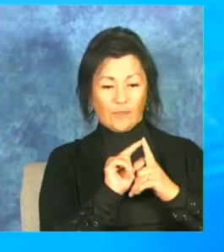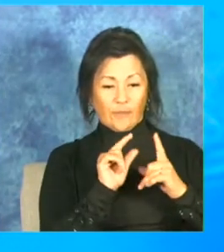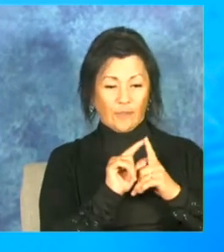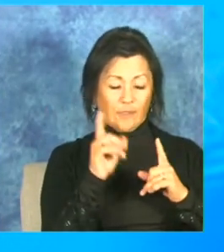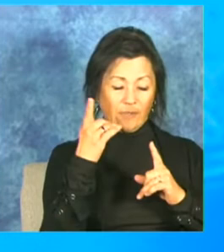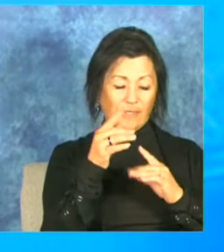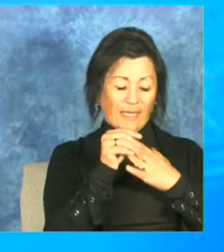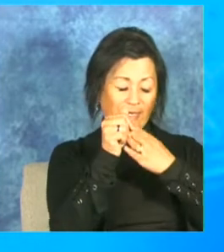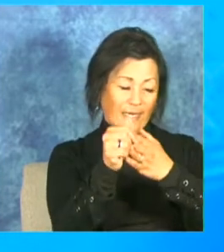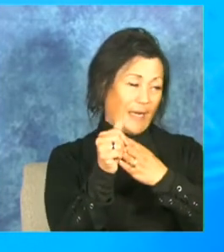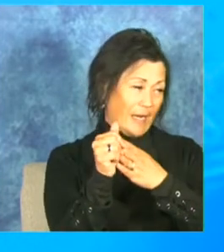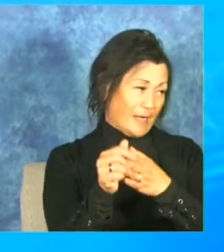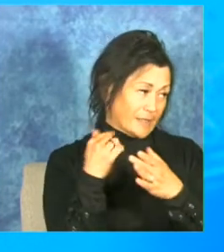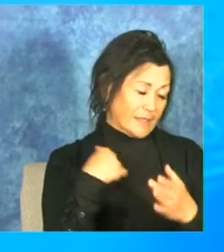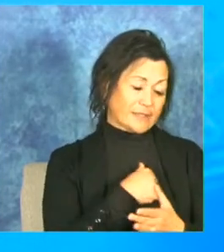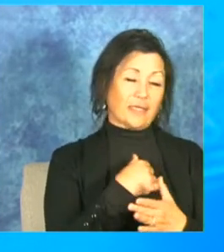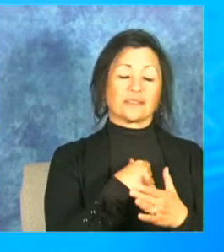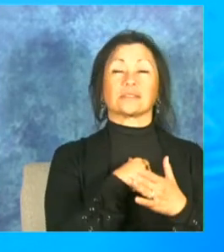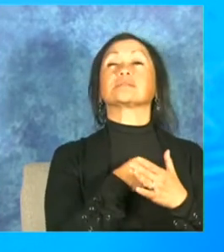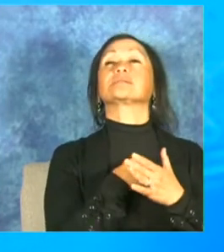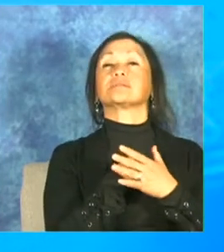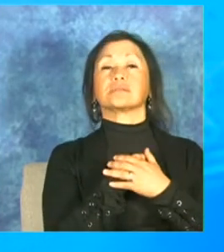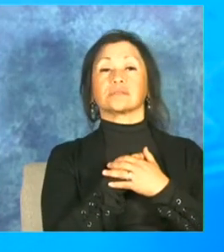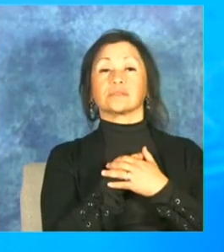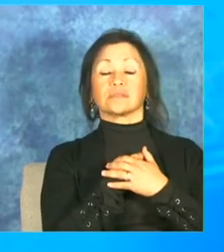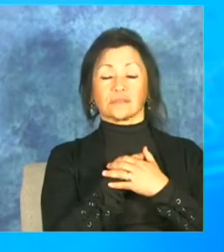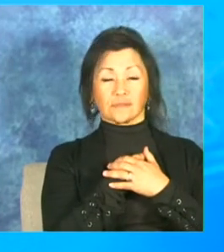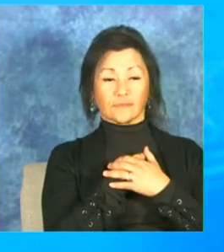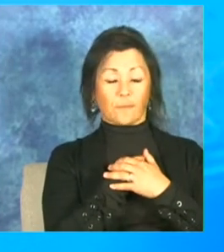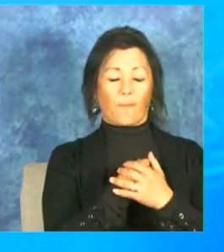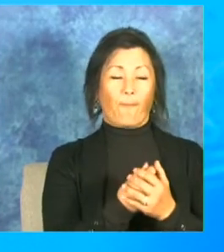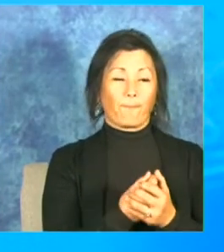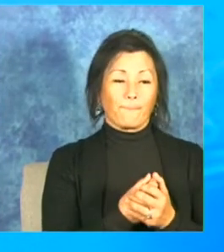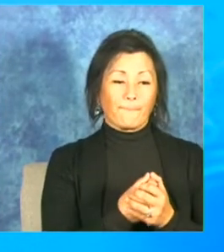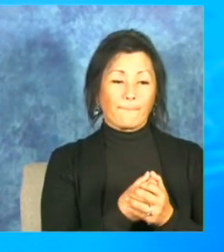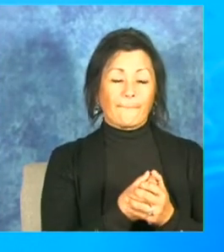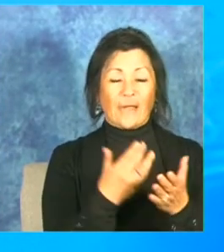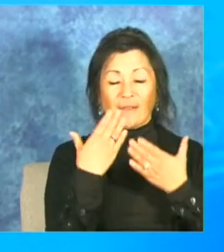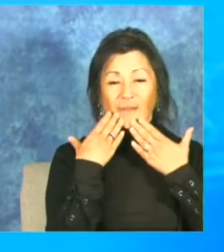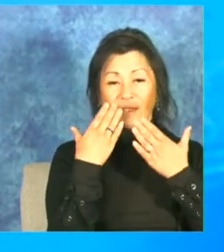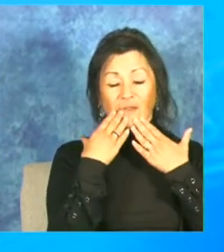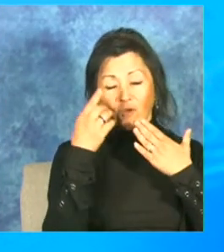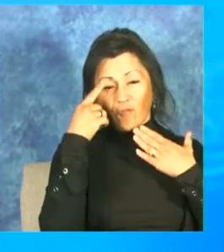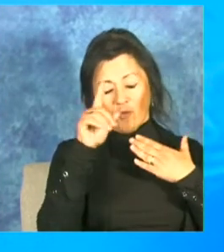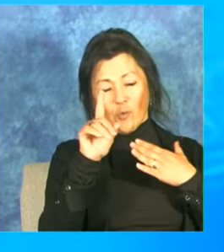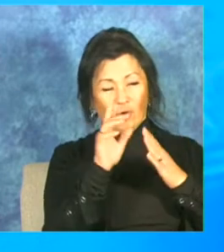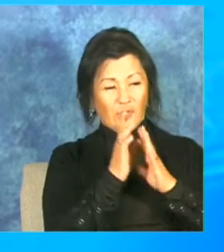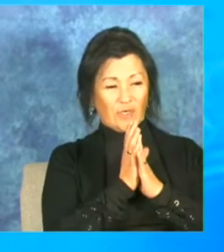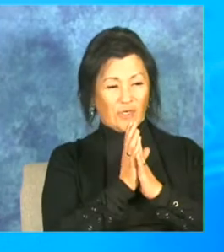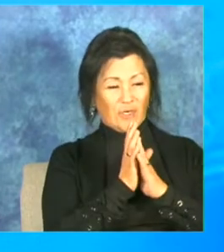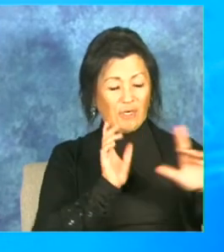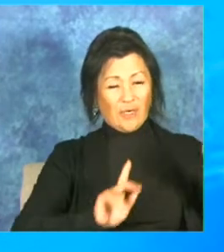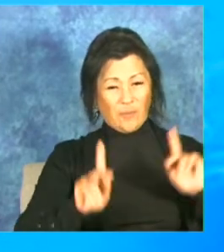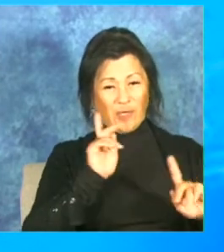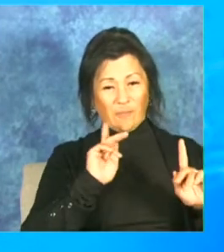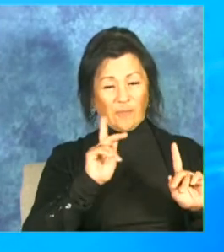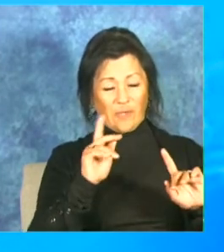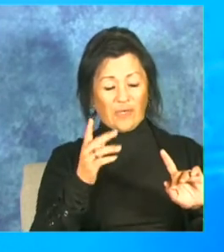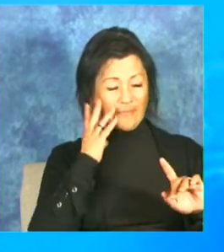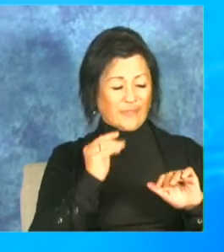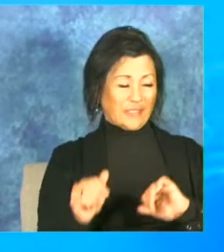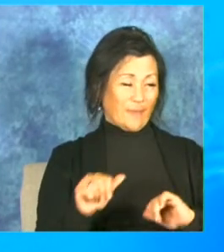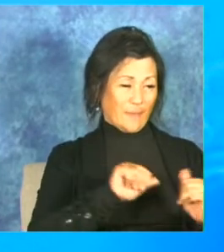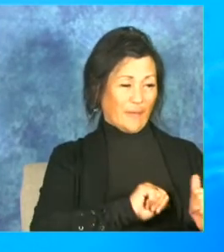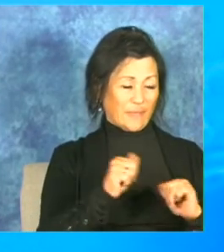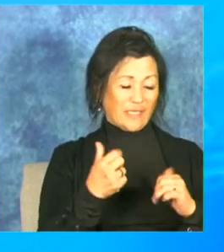that guides us and addresses our issues. Thank you for those who are being